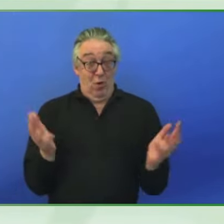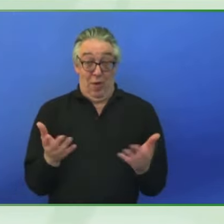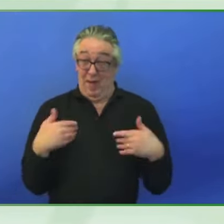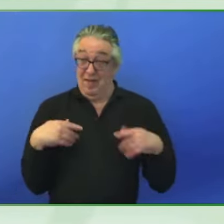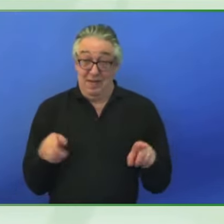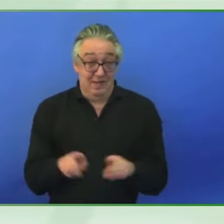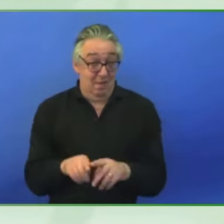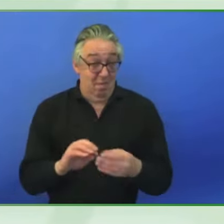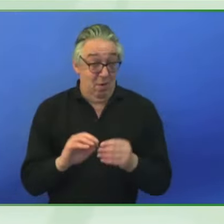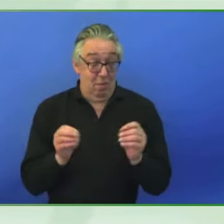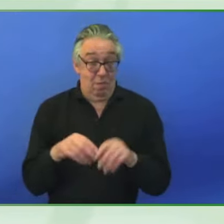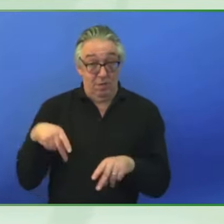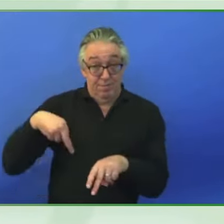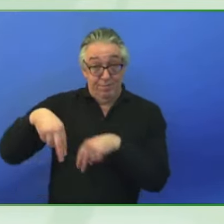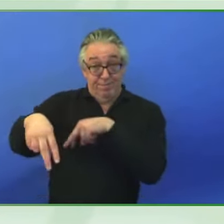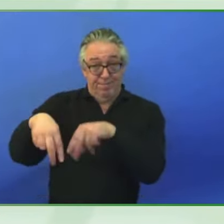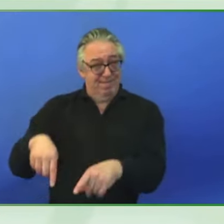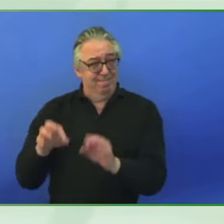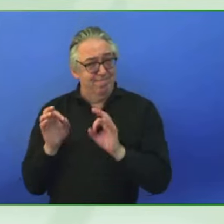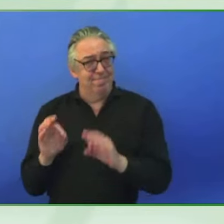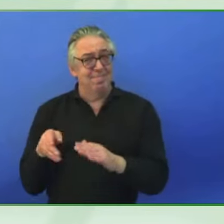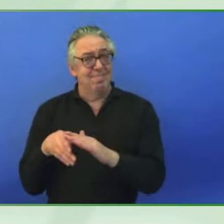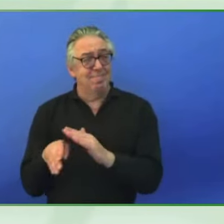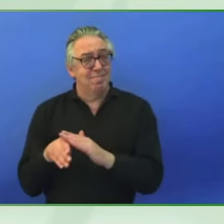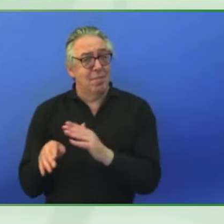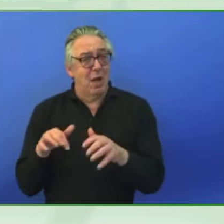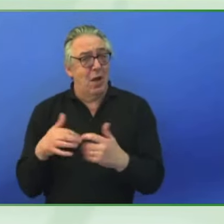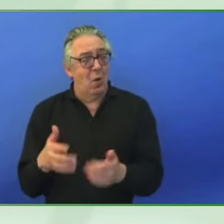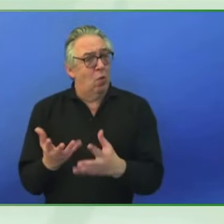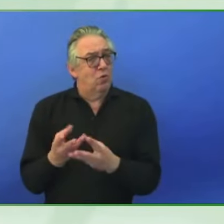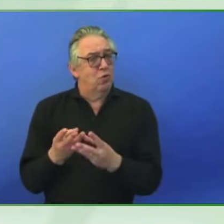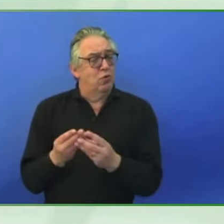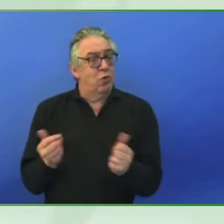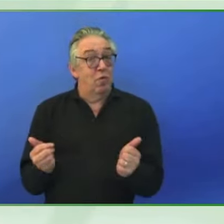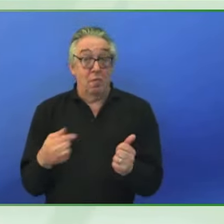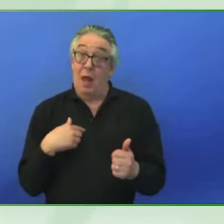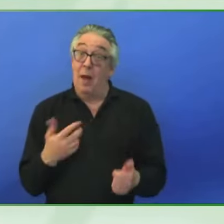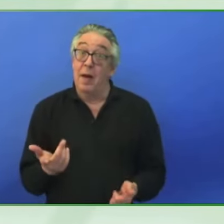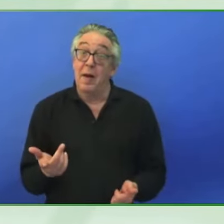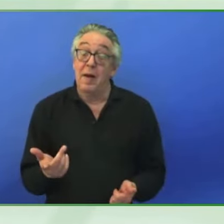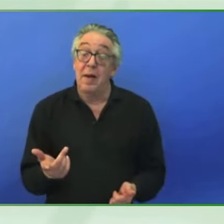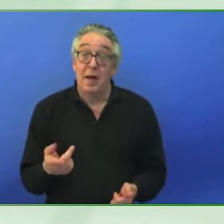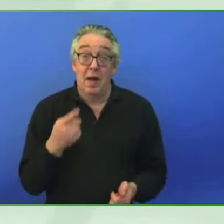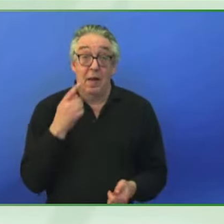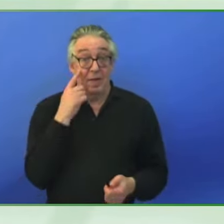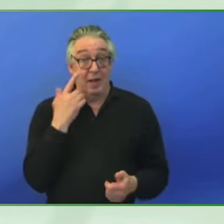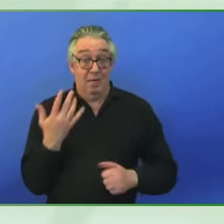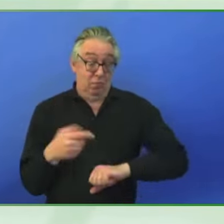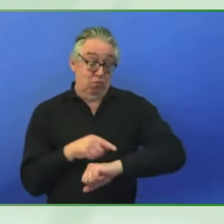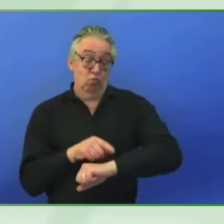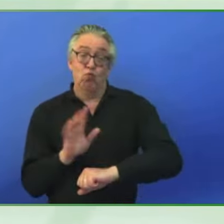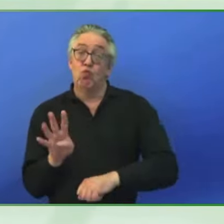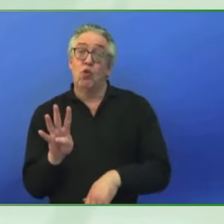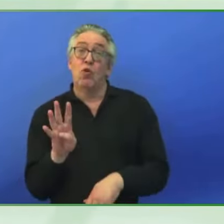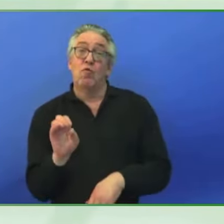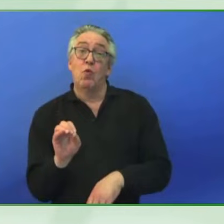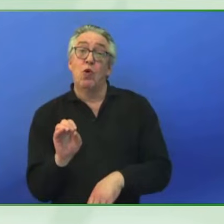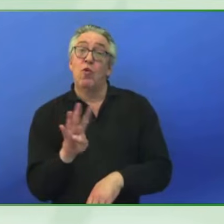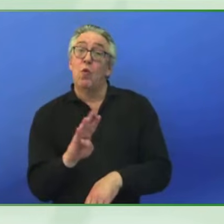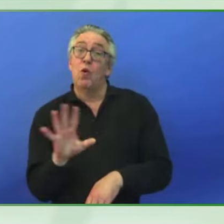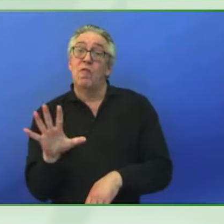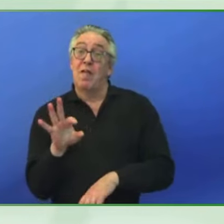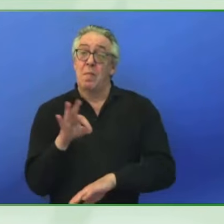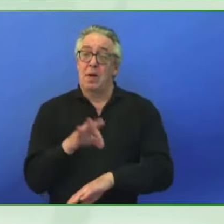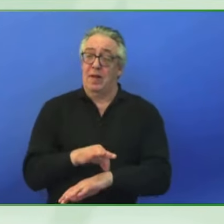and I think we all can look forward to some 45 minutes of exciting